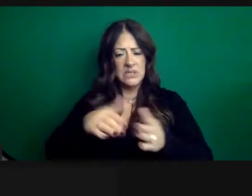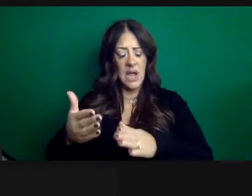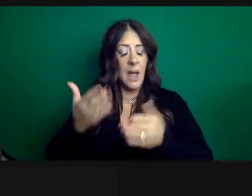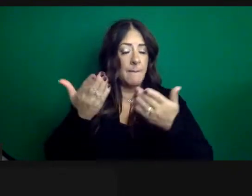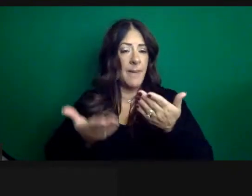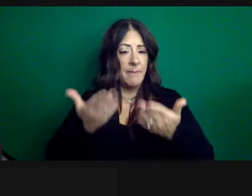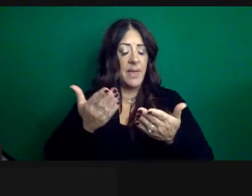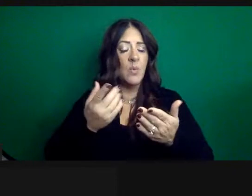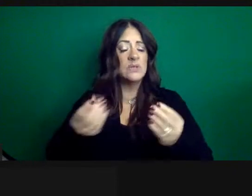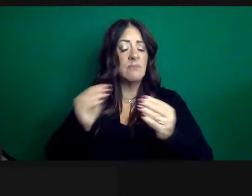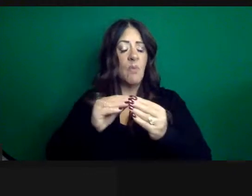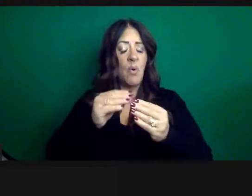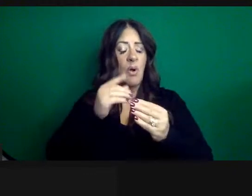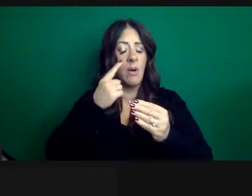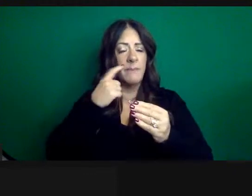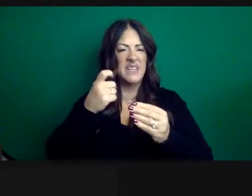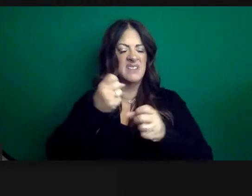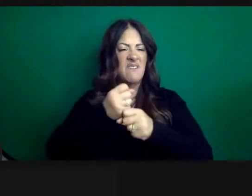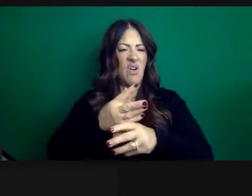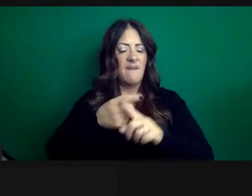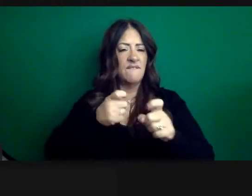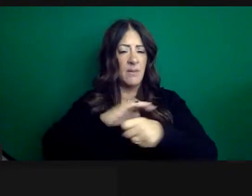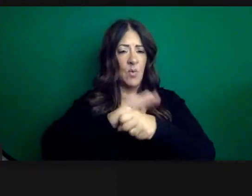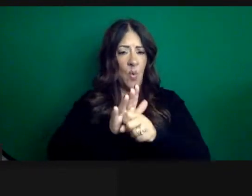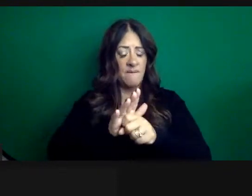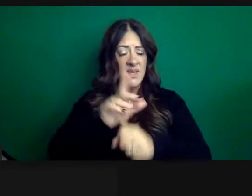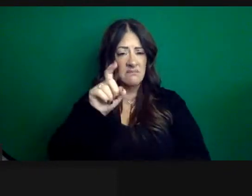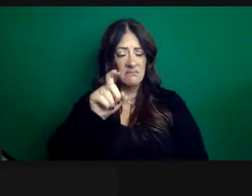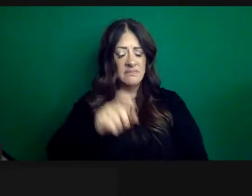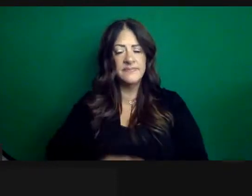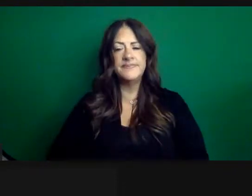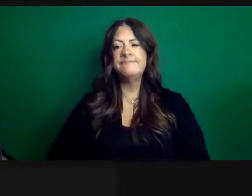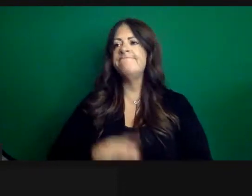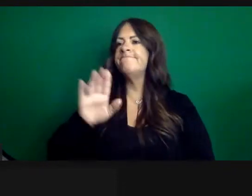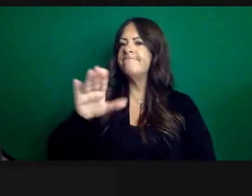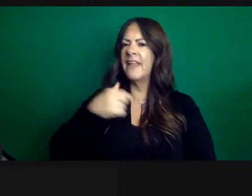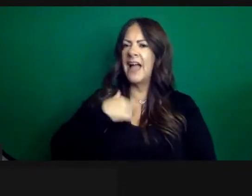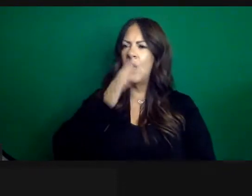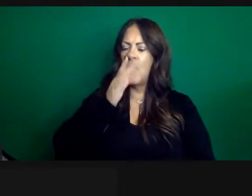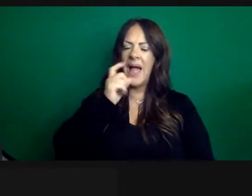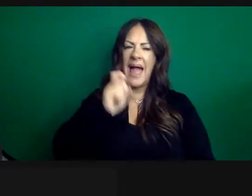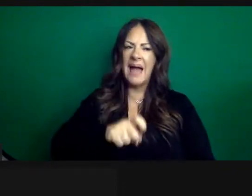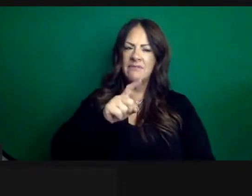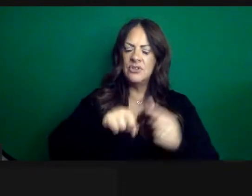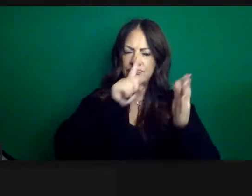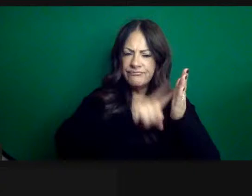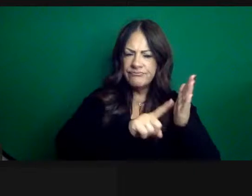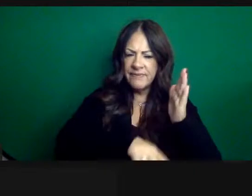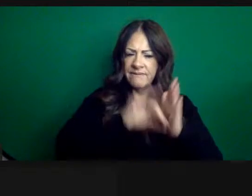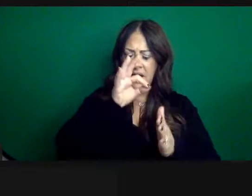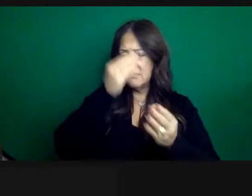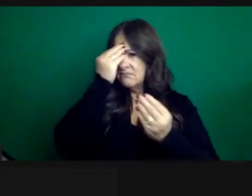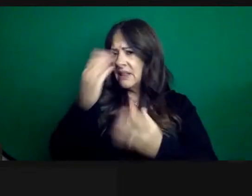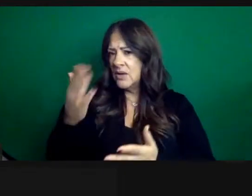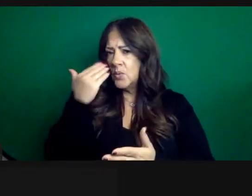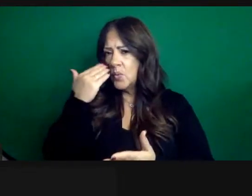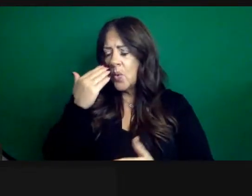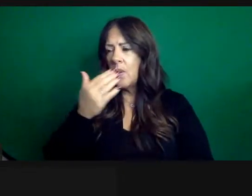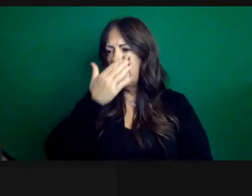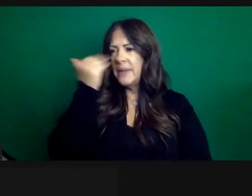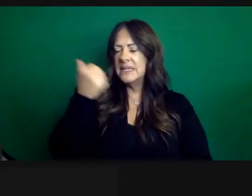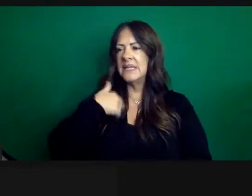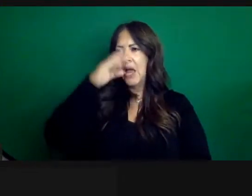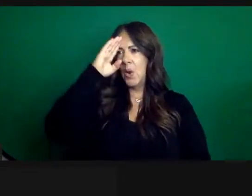I'll have to get back to you. I know that we did get some coroner reports from as early as the early part